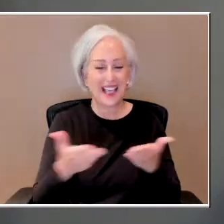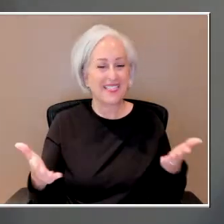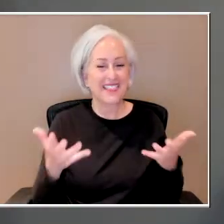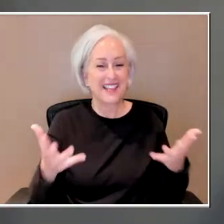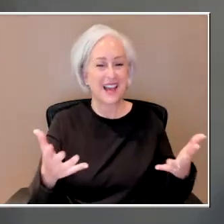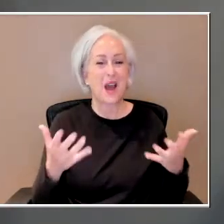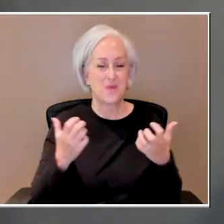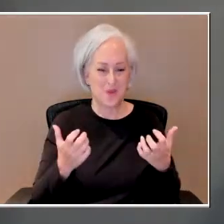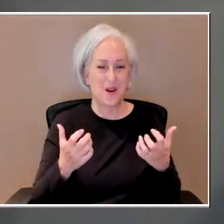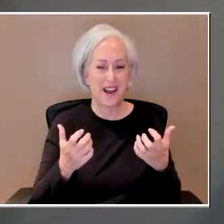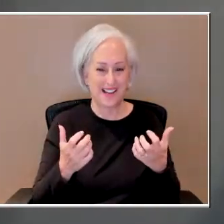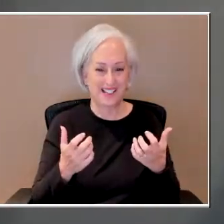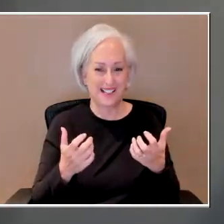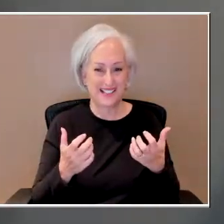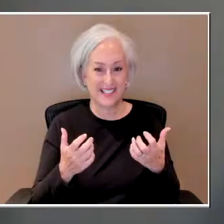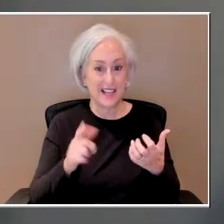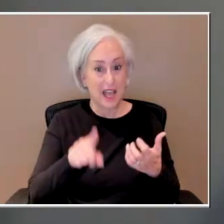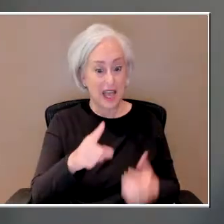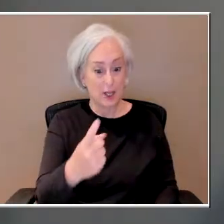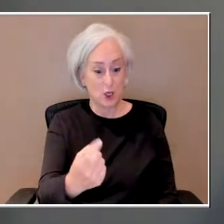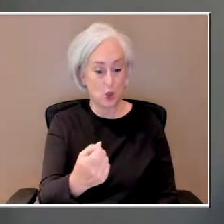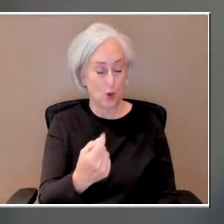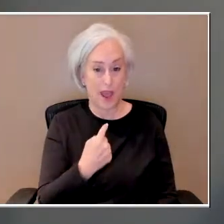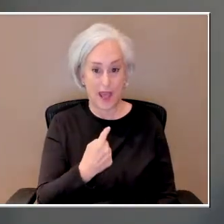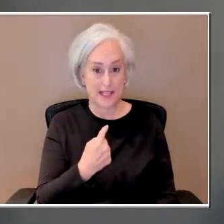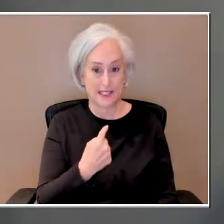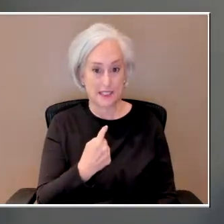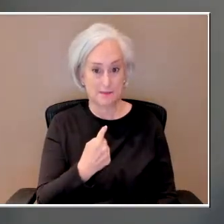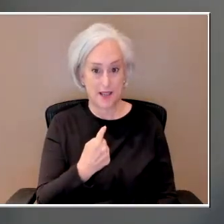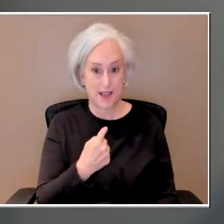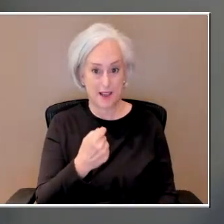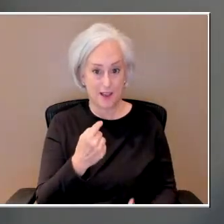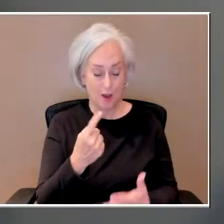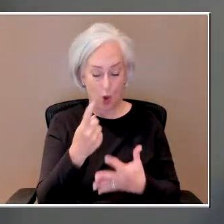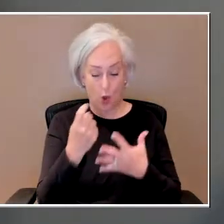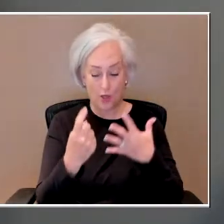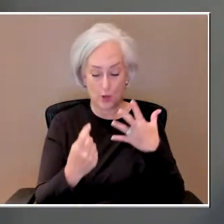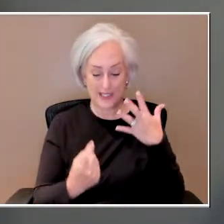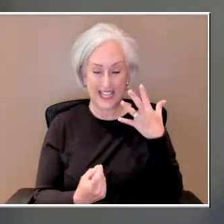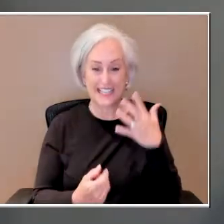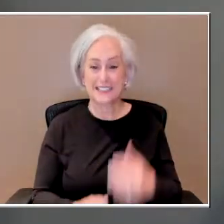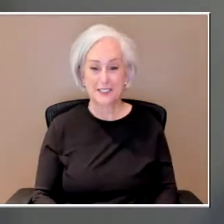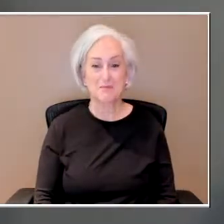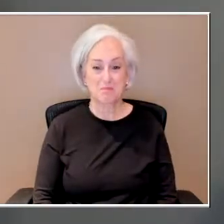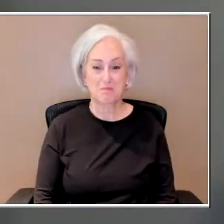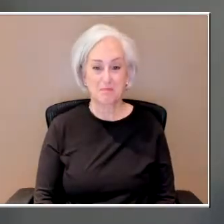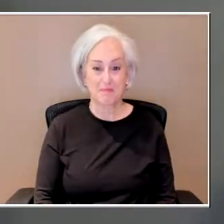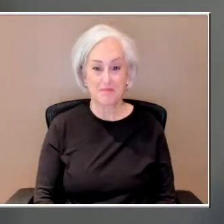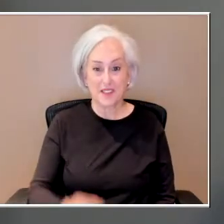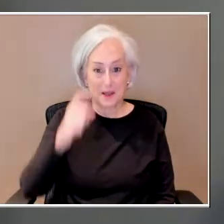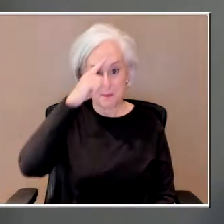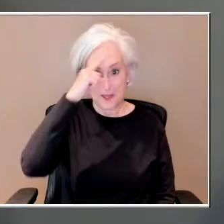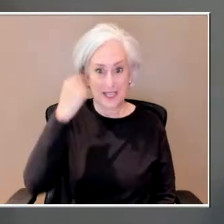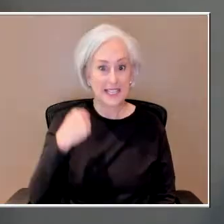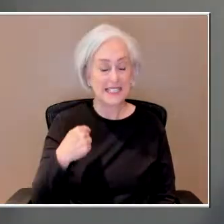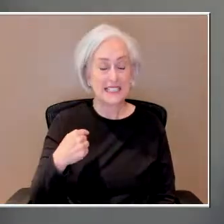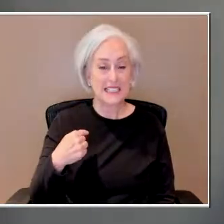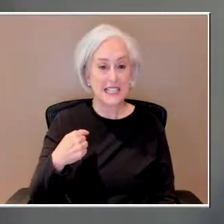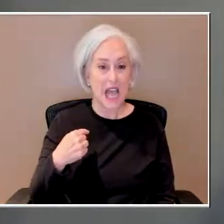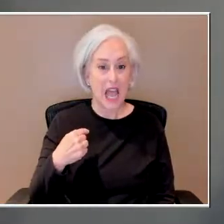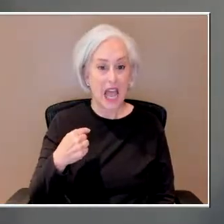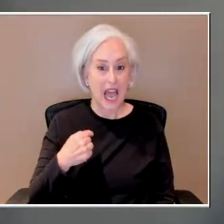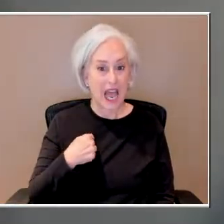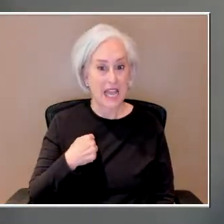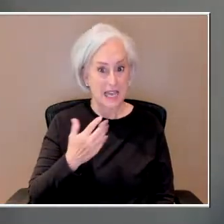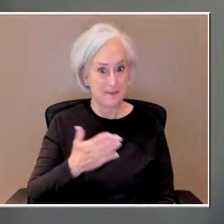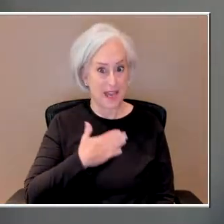you asked me all those things because I'm very happy